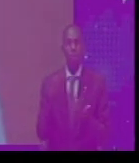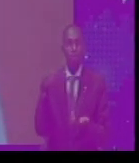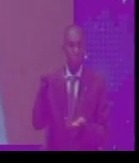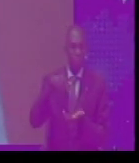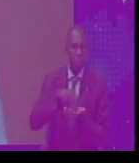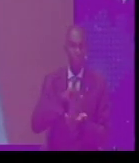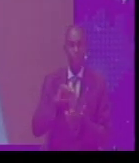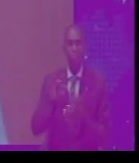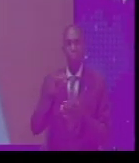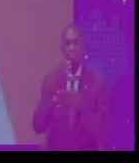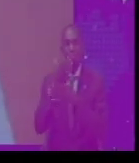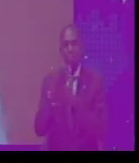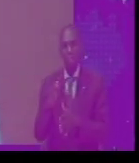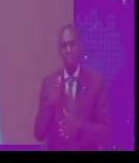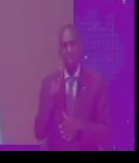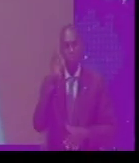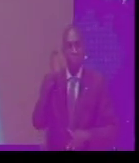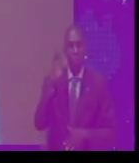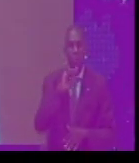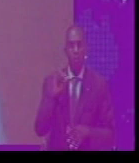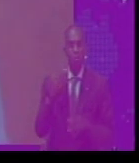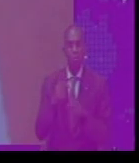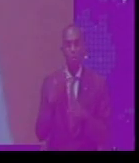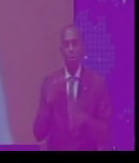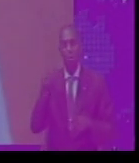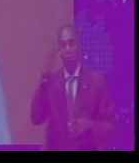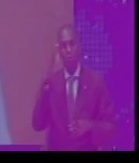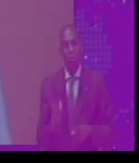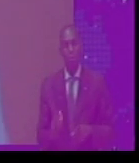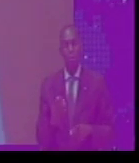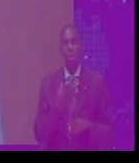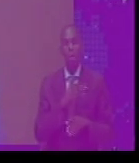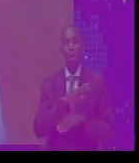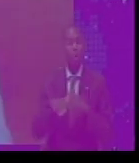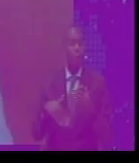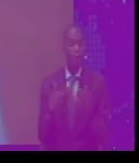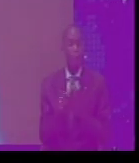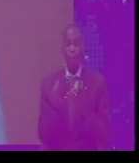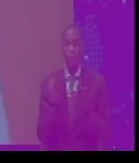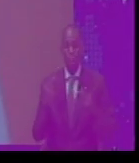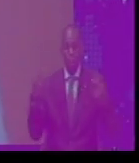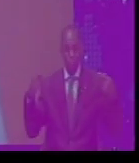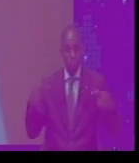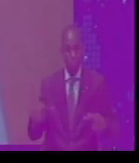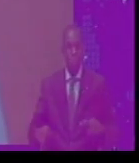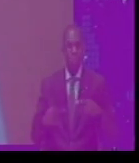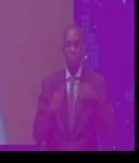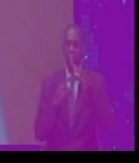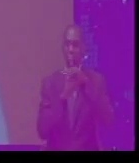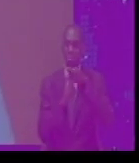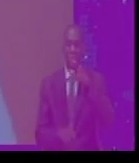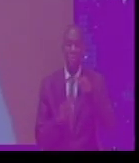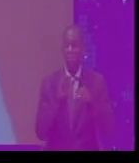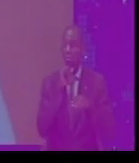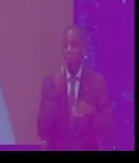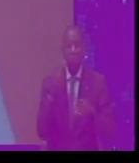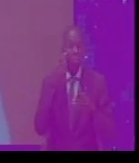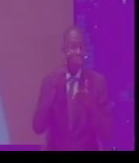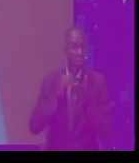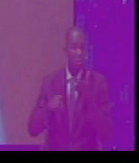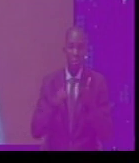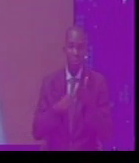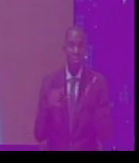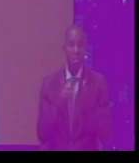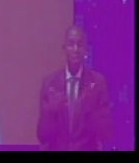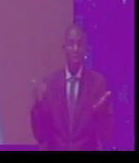group, and I was just standing up, sharing the word of God and giving out tract. And all the